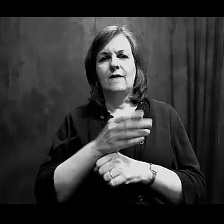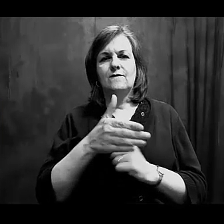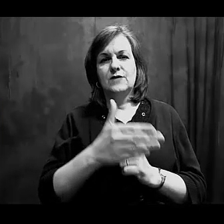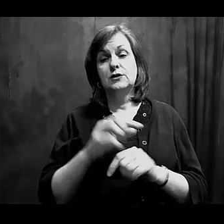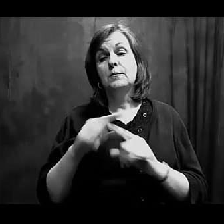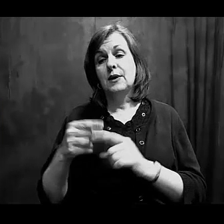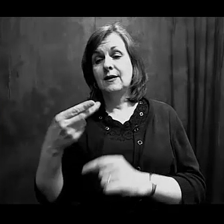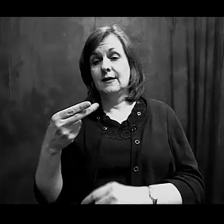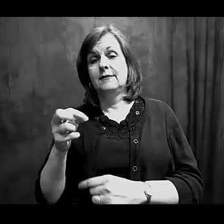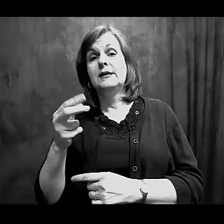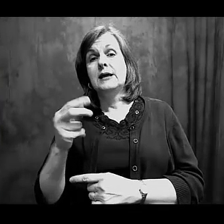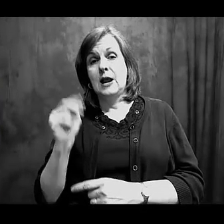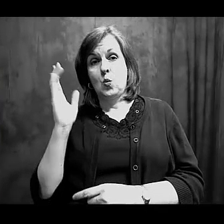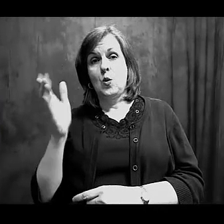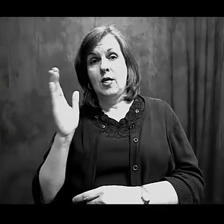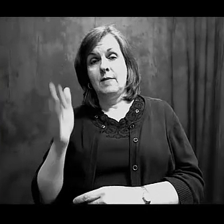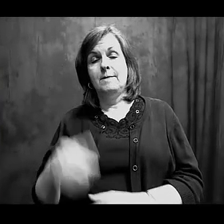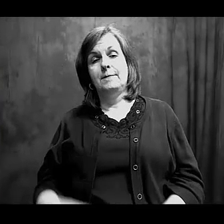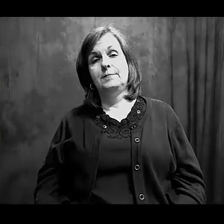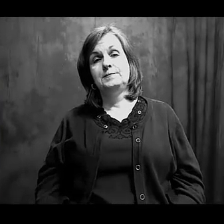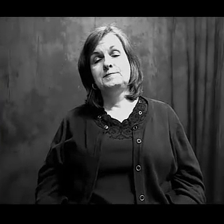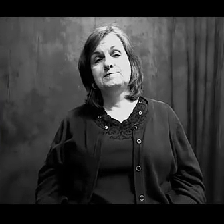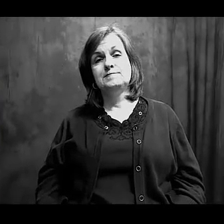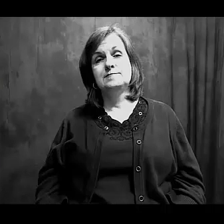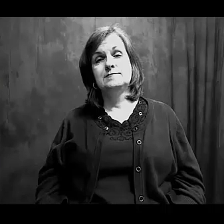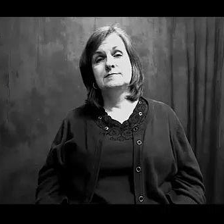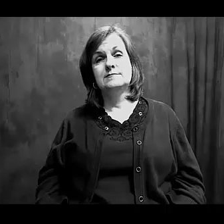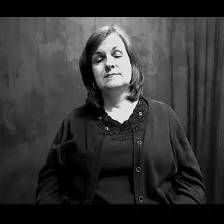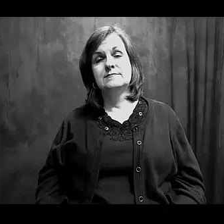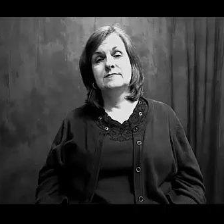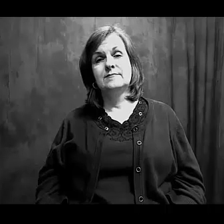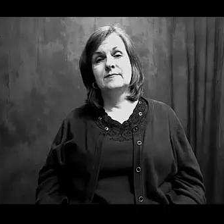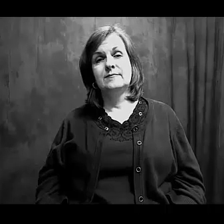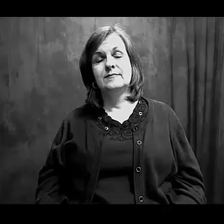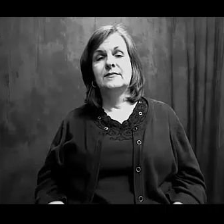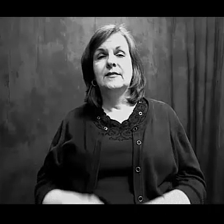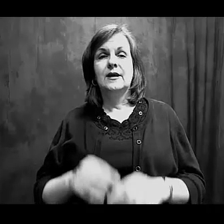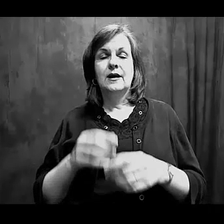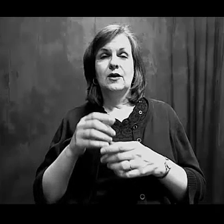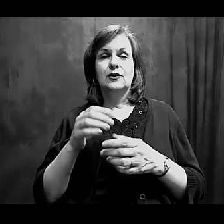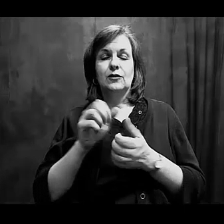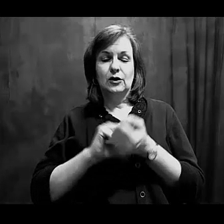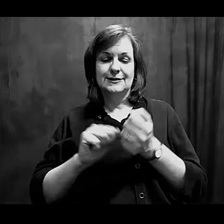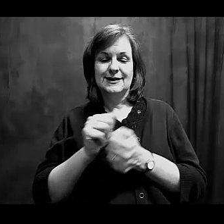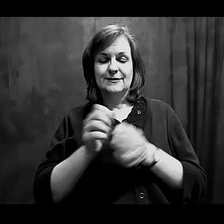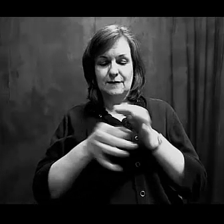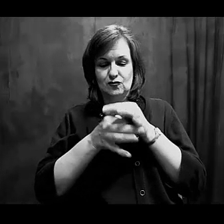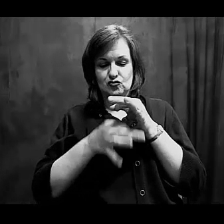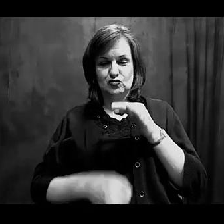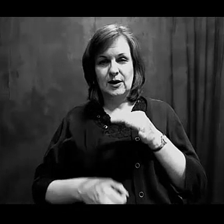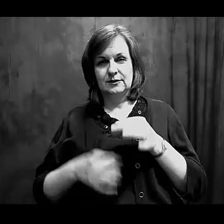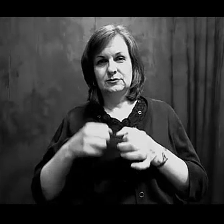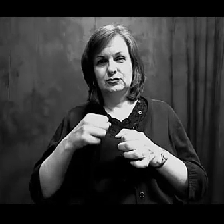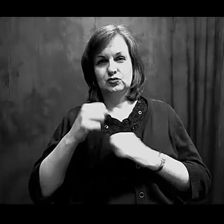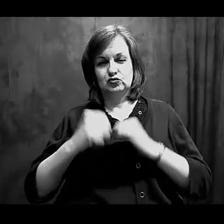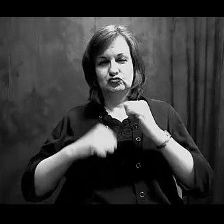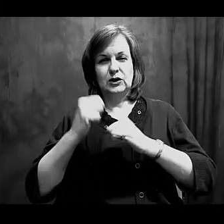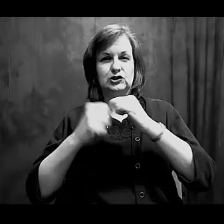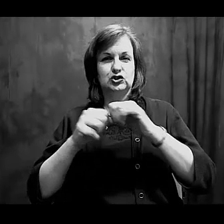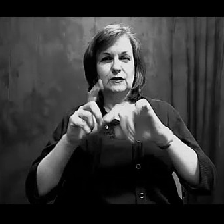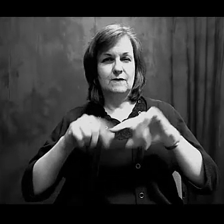that heron is about to. So there are differences in digestive tract